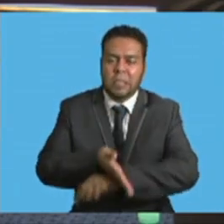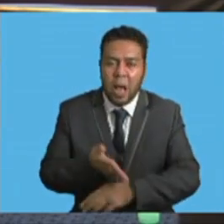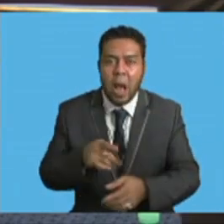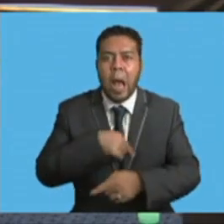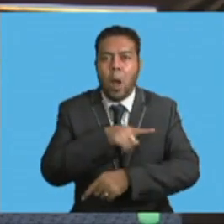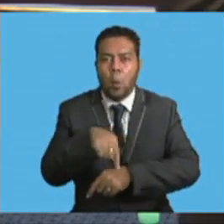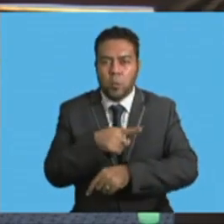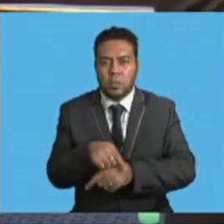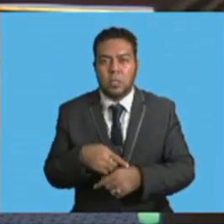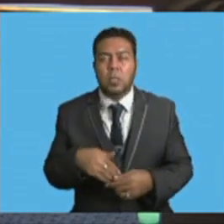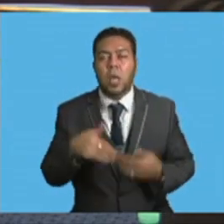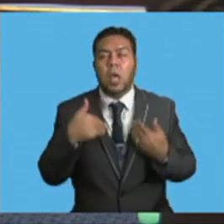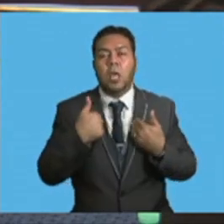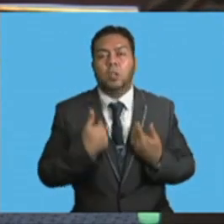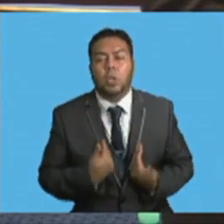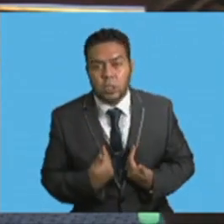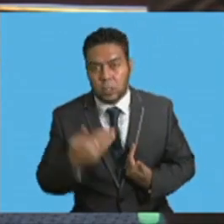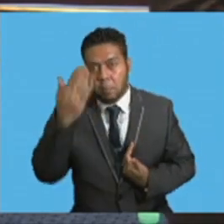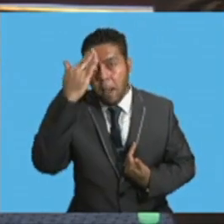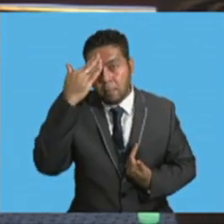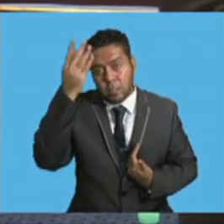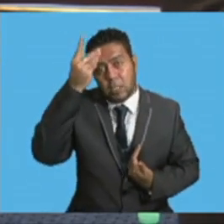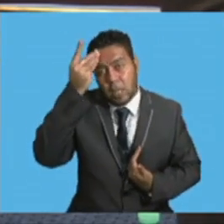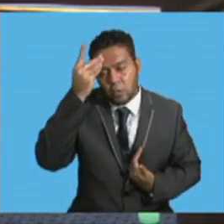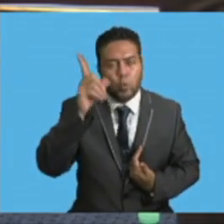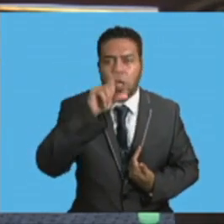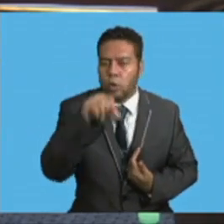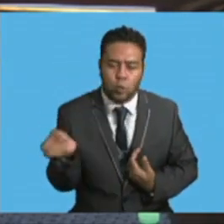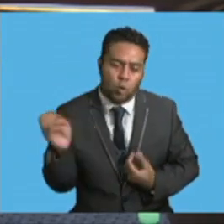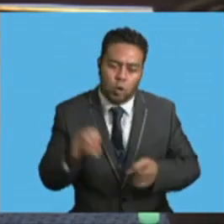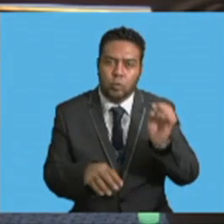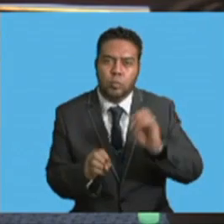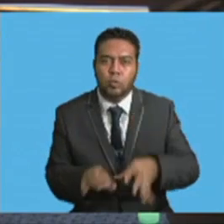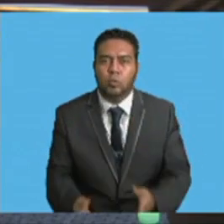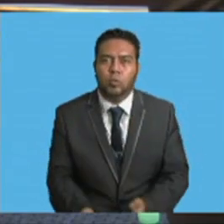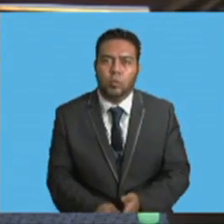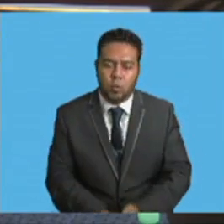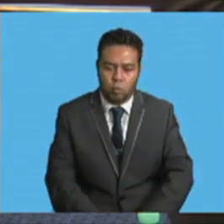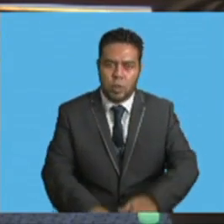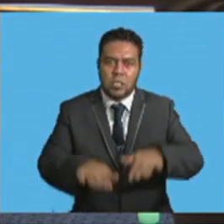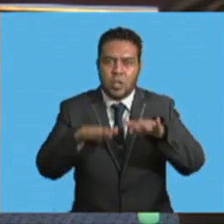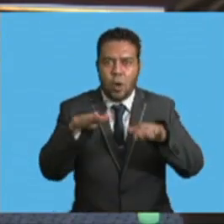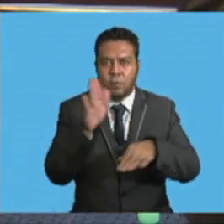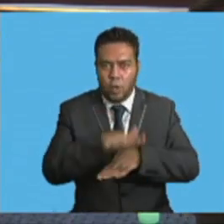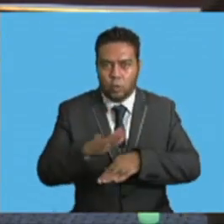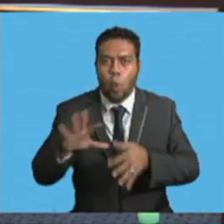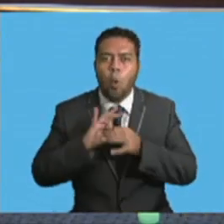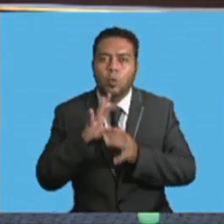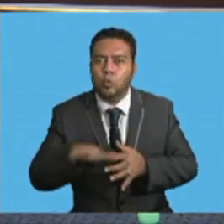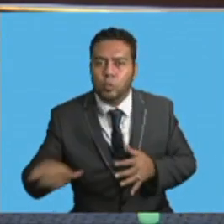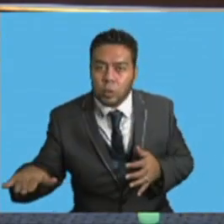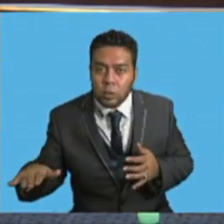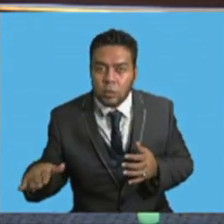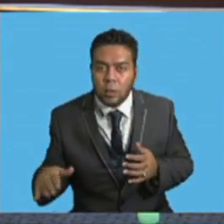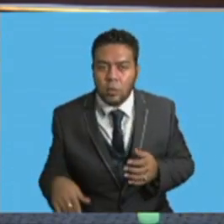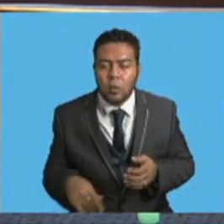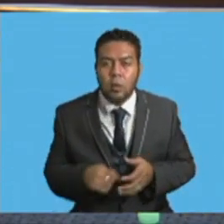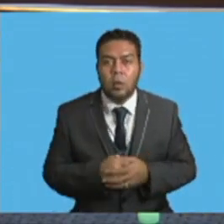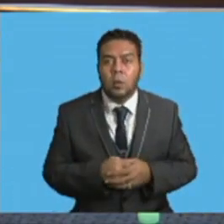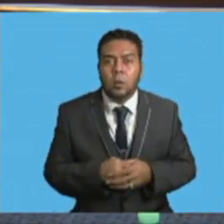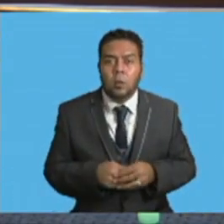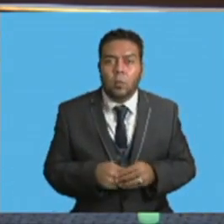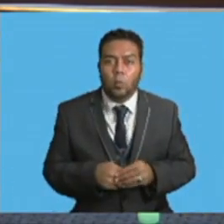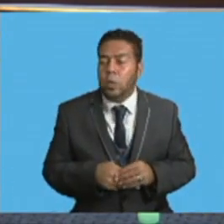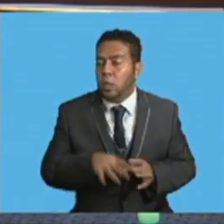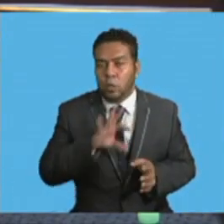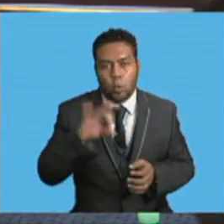and exhausted moms and dads who could not contribute to their upbringing. Honorable Speaker, we worked in sleep-deprived stupor,